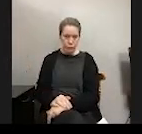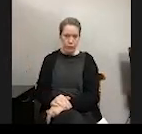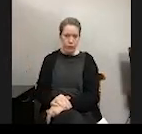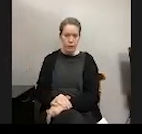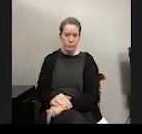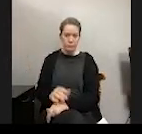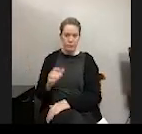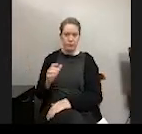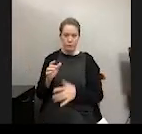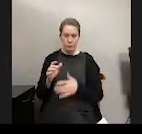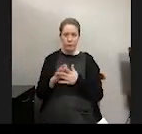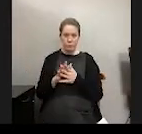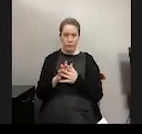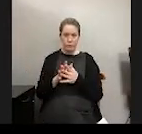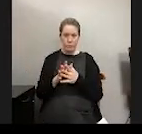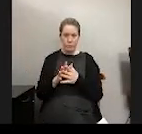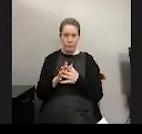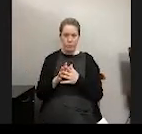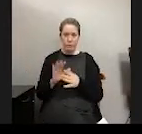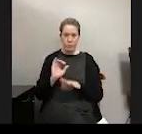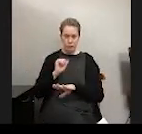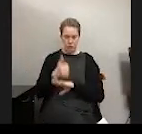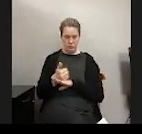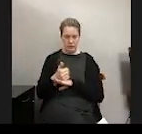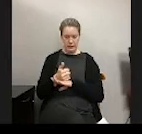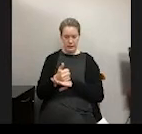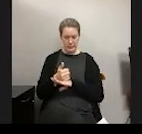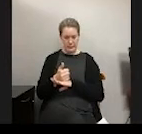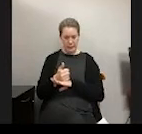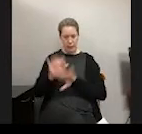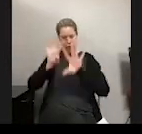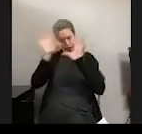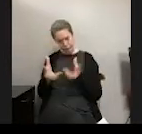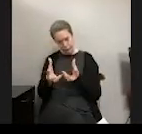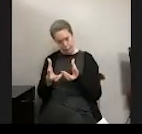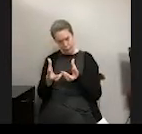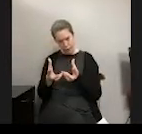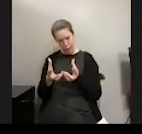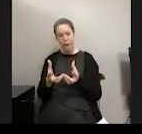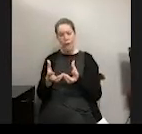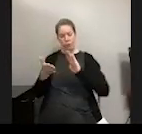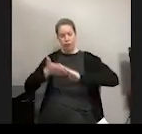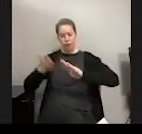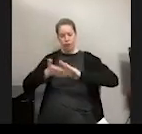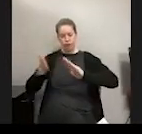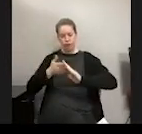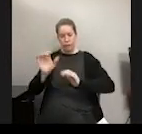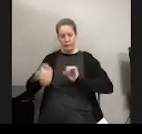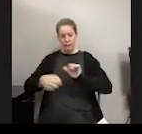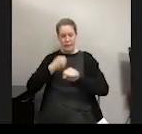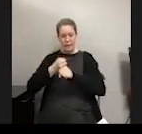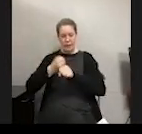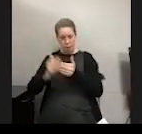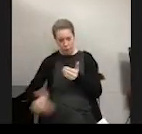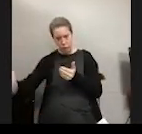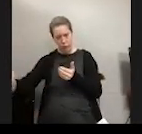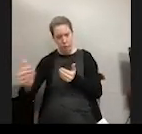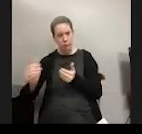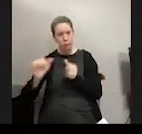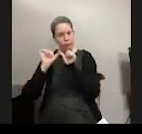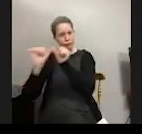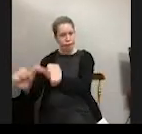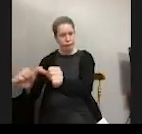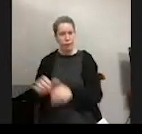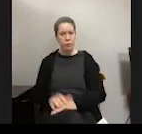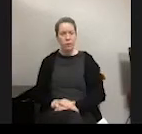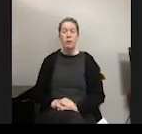order to set that up, set that framework up so it can run for the next 10 years. Thank you so much. And in terms of measuring